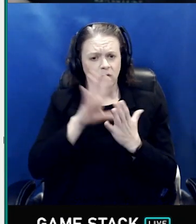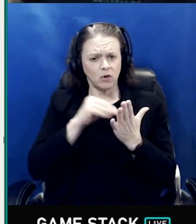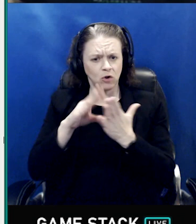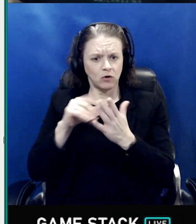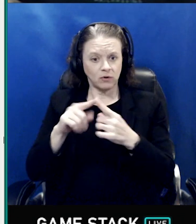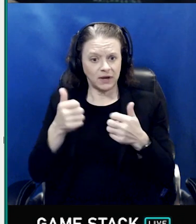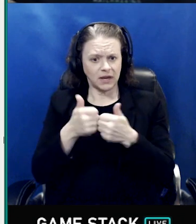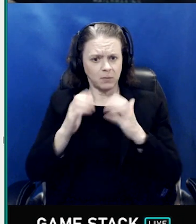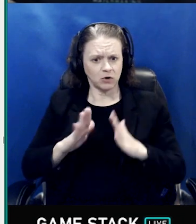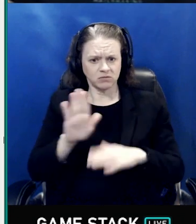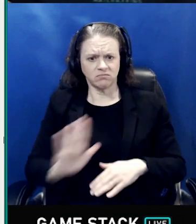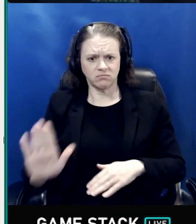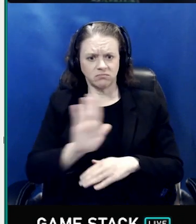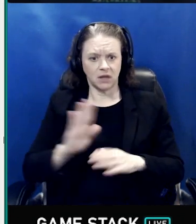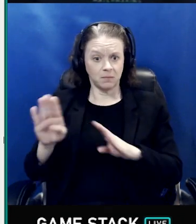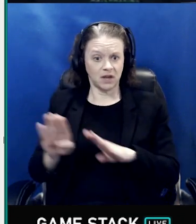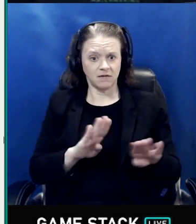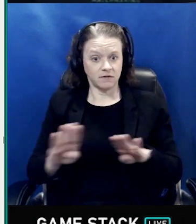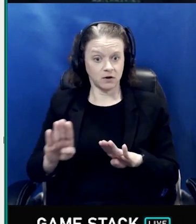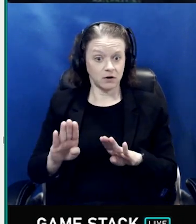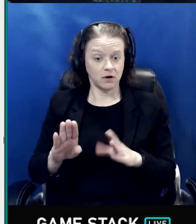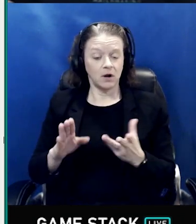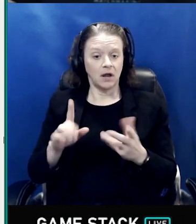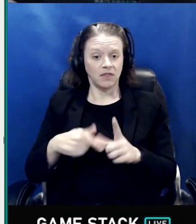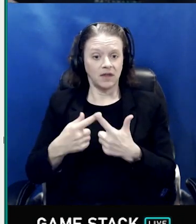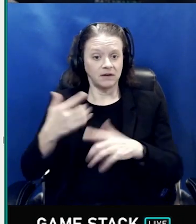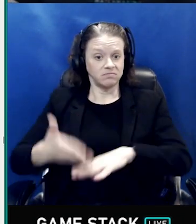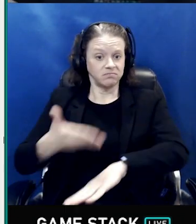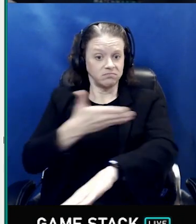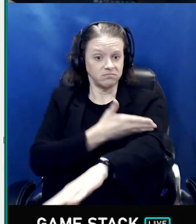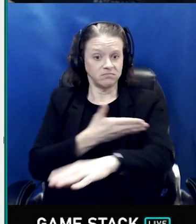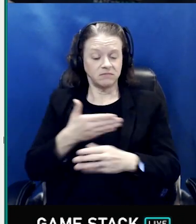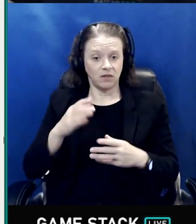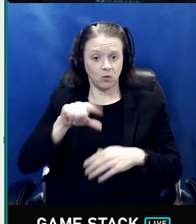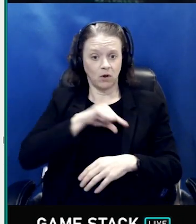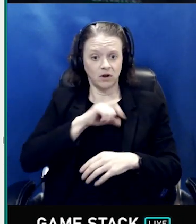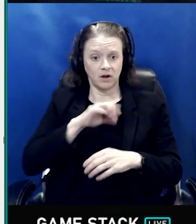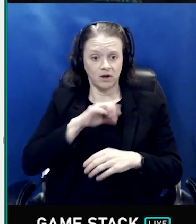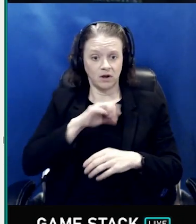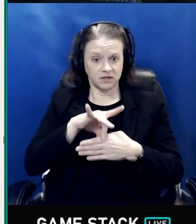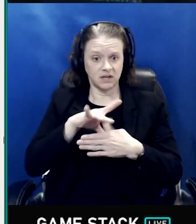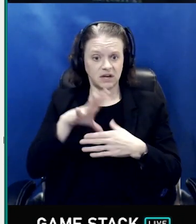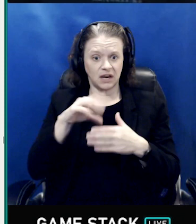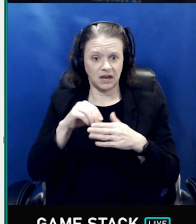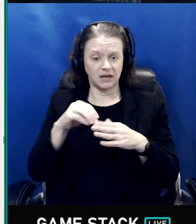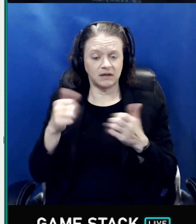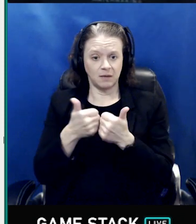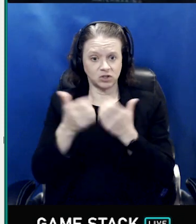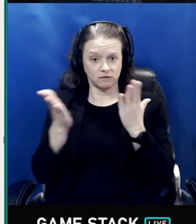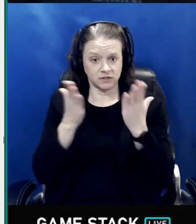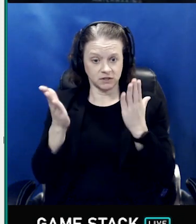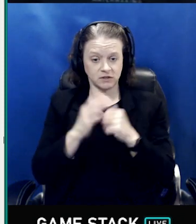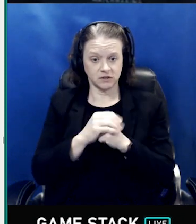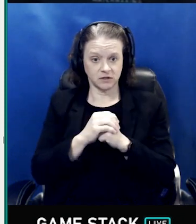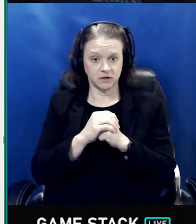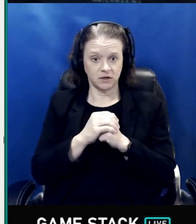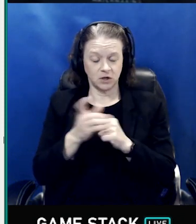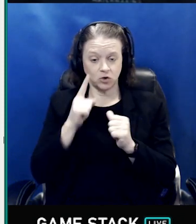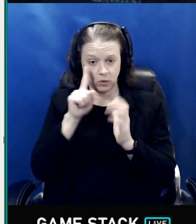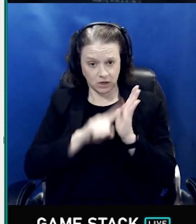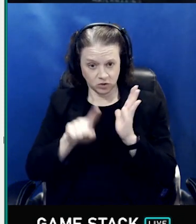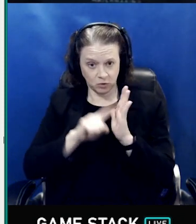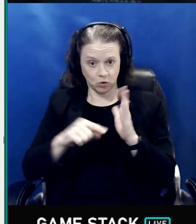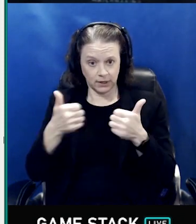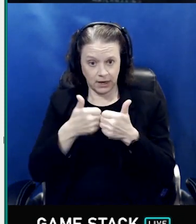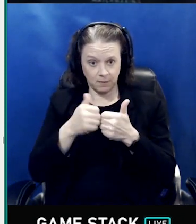gamers' behavior to enhance quality of contents and game services served. To store and explore game logs, Azure